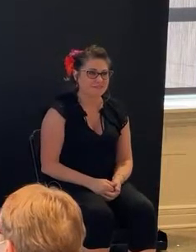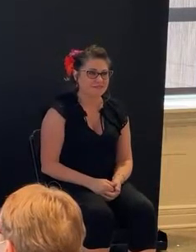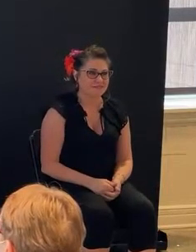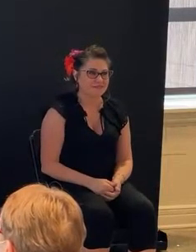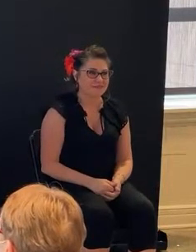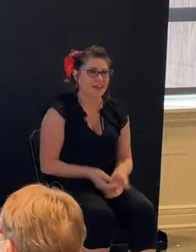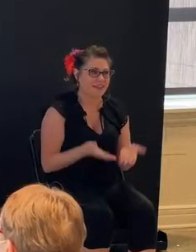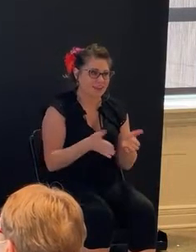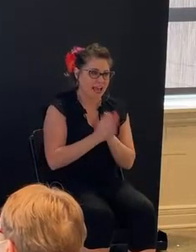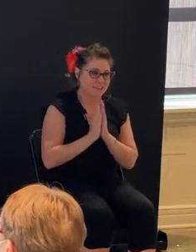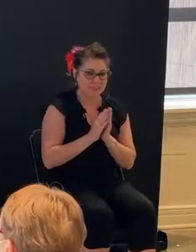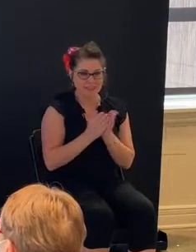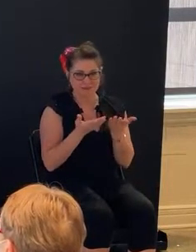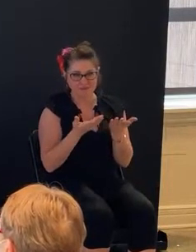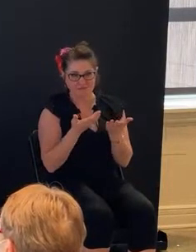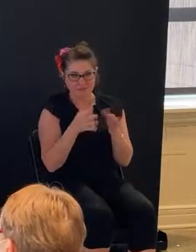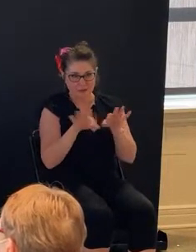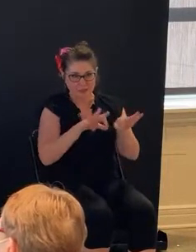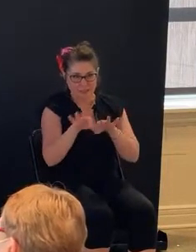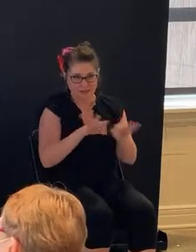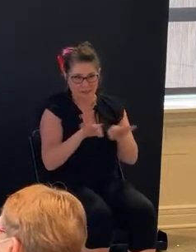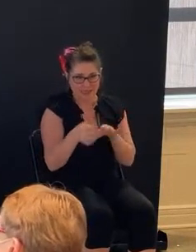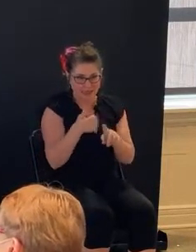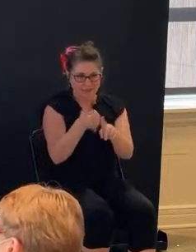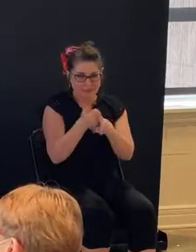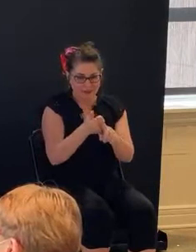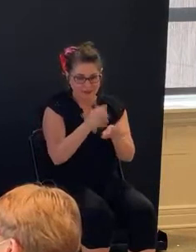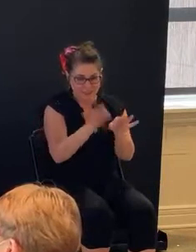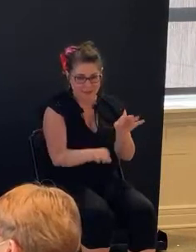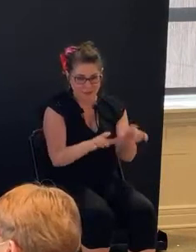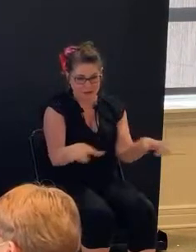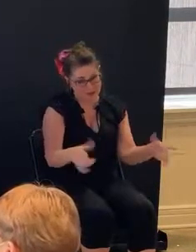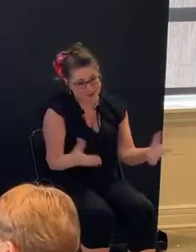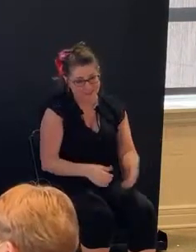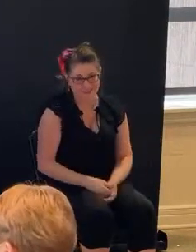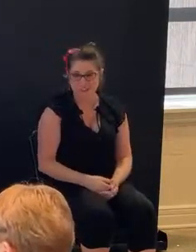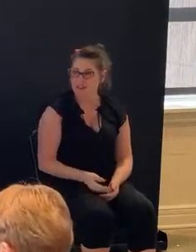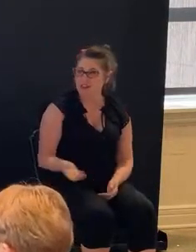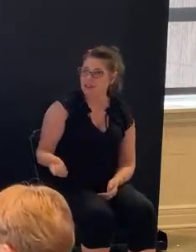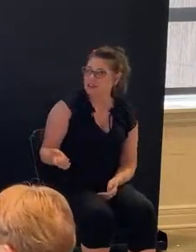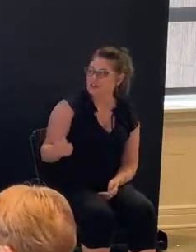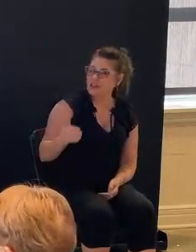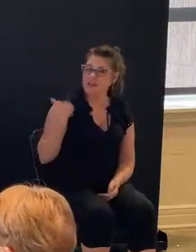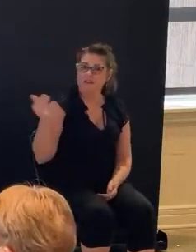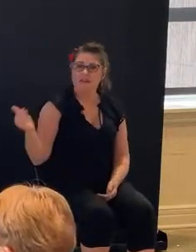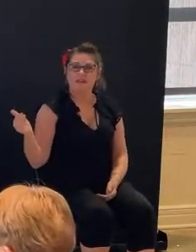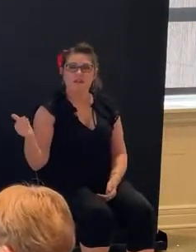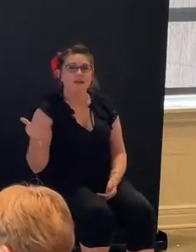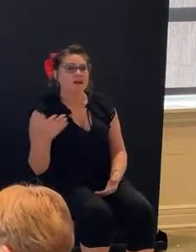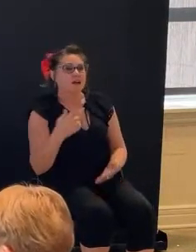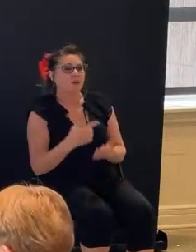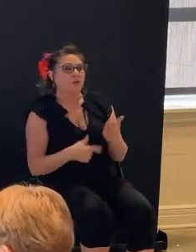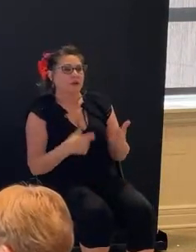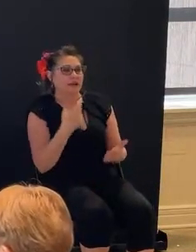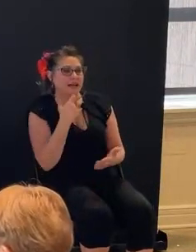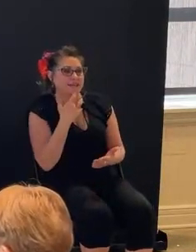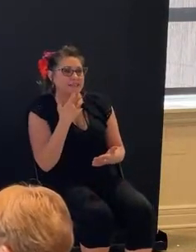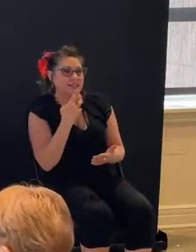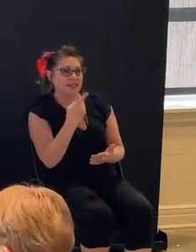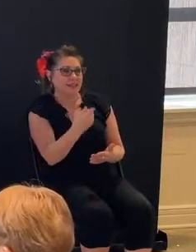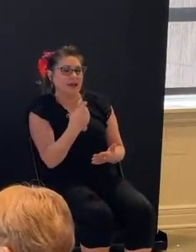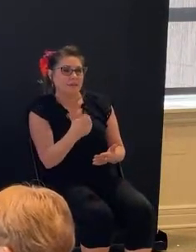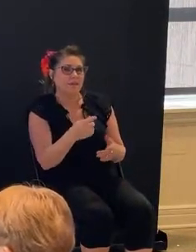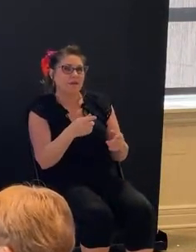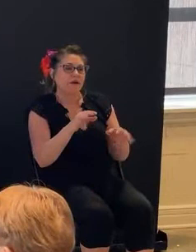asking them to explain things to me in simple language. Yeah, what I tell them is, explain it to me like you